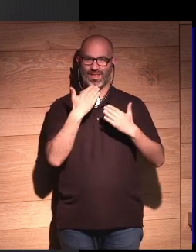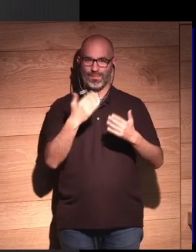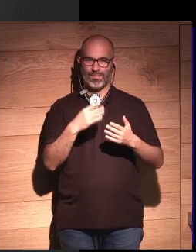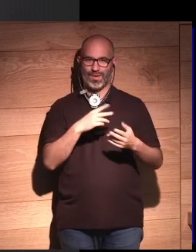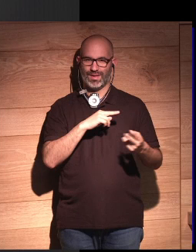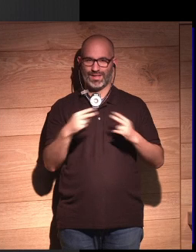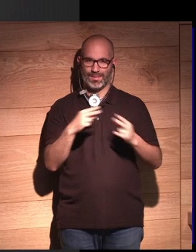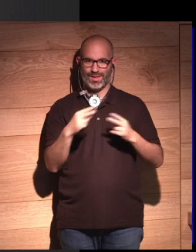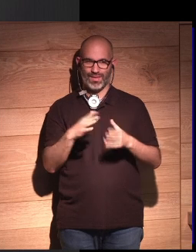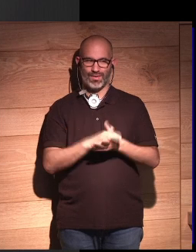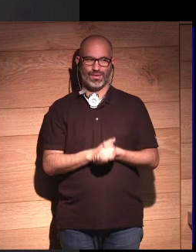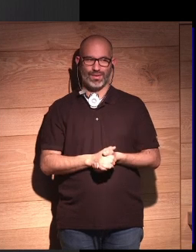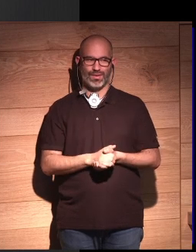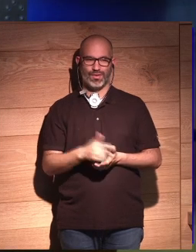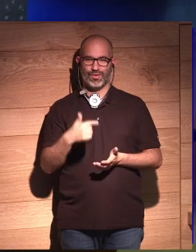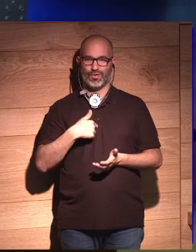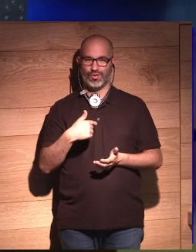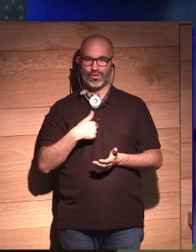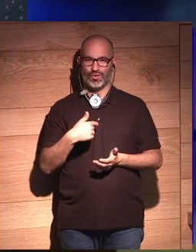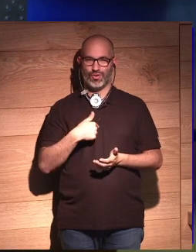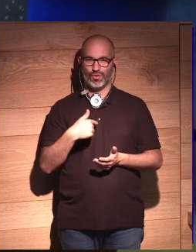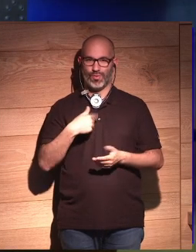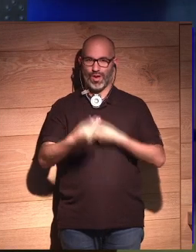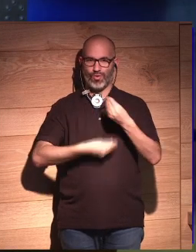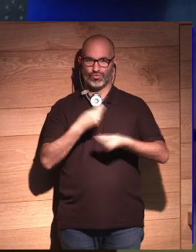We'll be swapping words back and forth through this device.